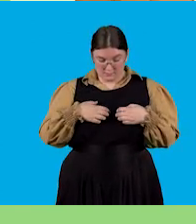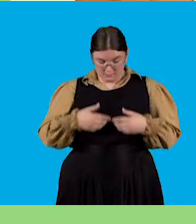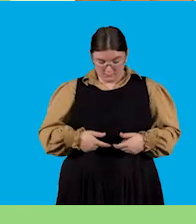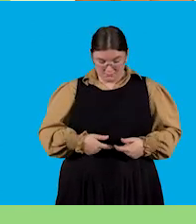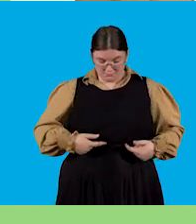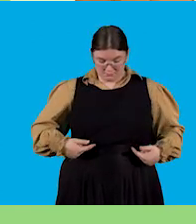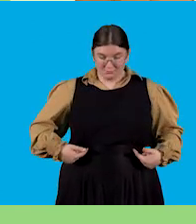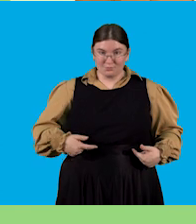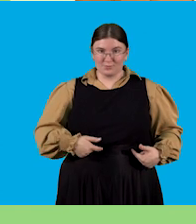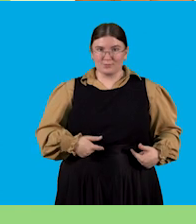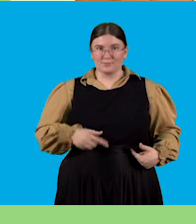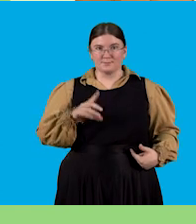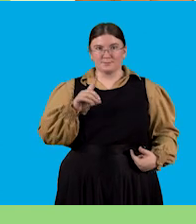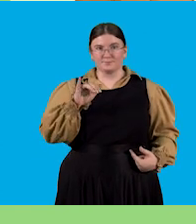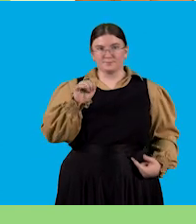have the diaphragm.